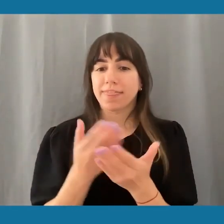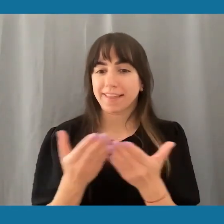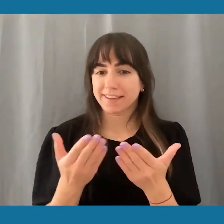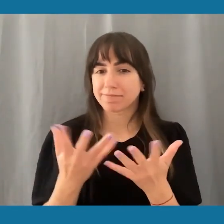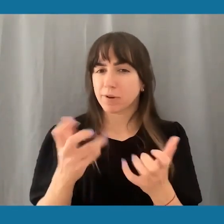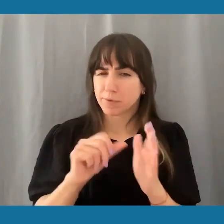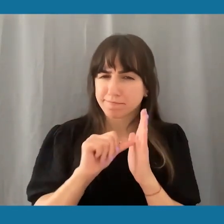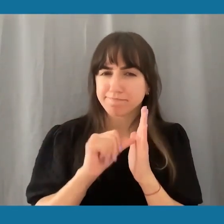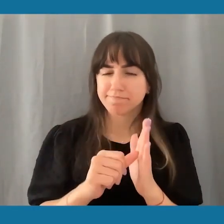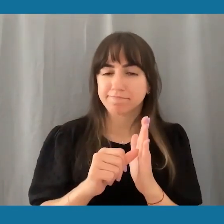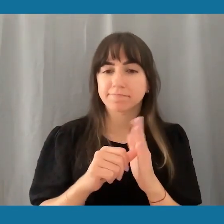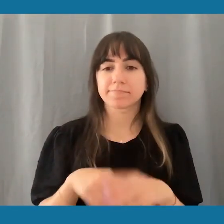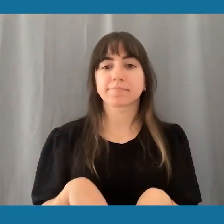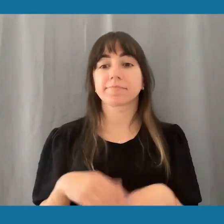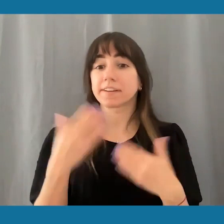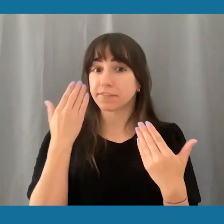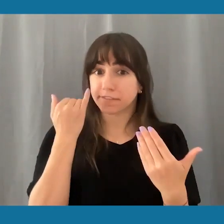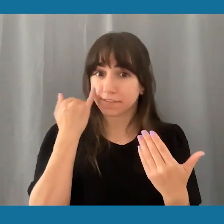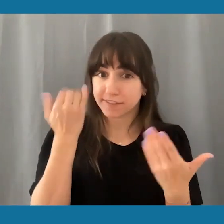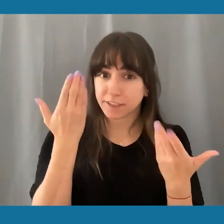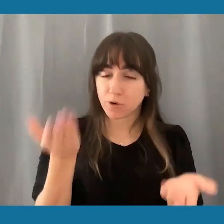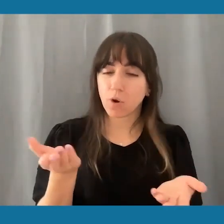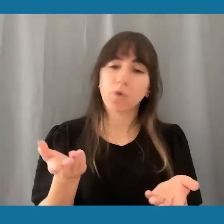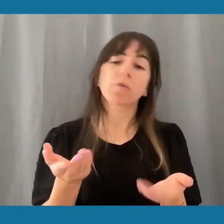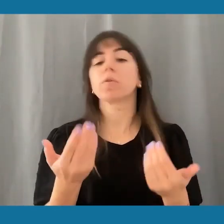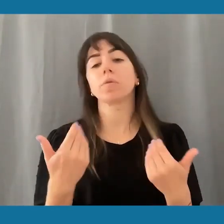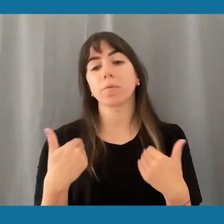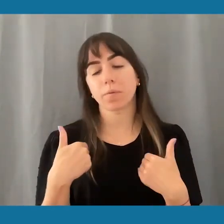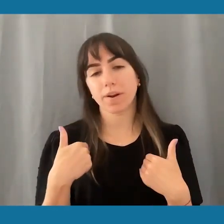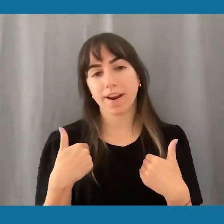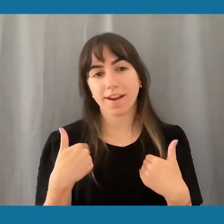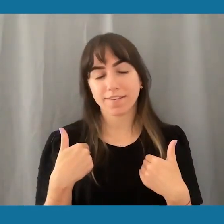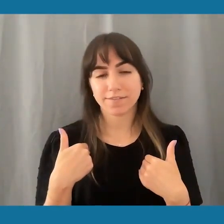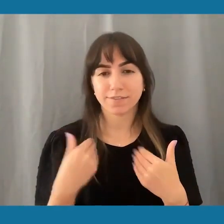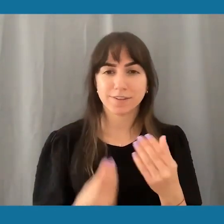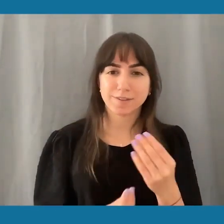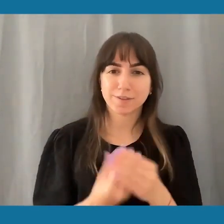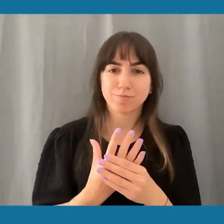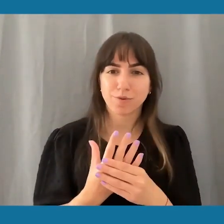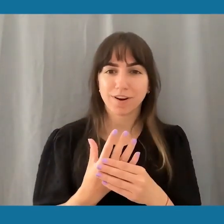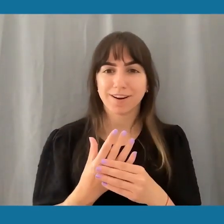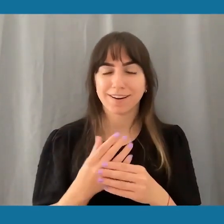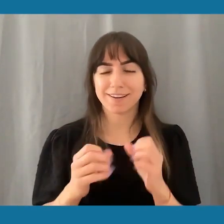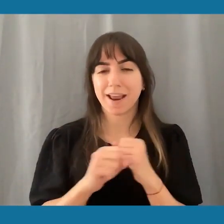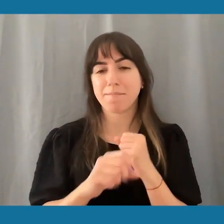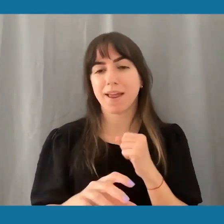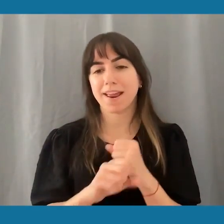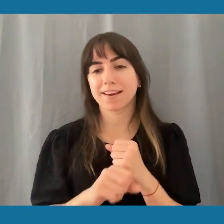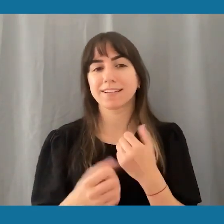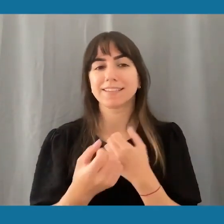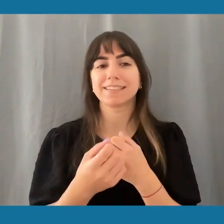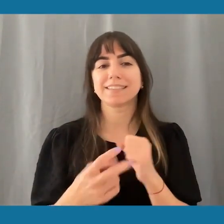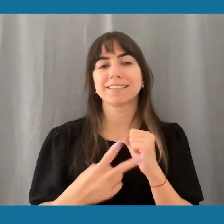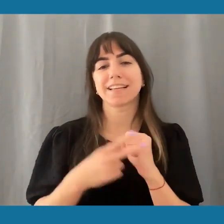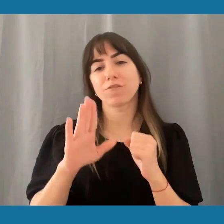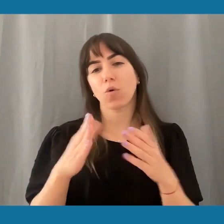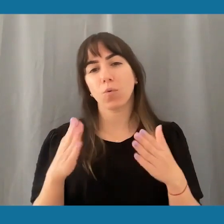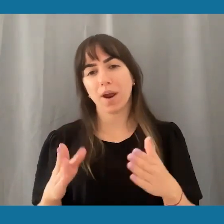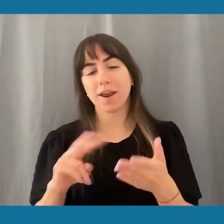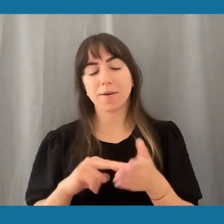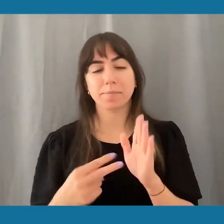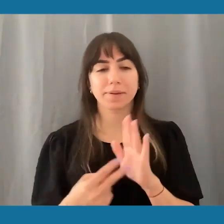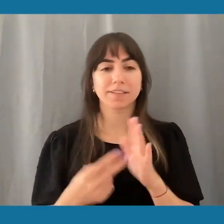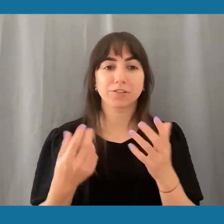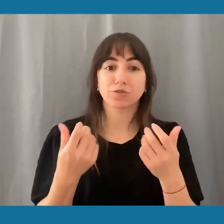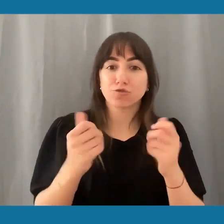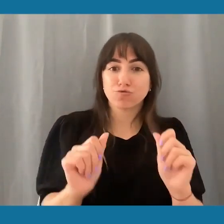ability to allow you to try the Able account and get $50 just for doing so. Now, this offer is only good till June 30th, 2024. So make sure you